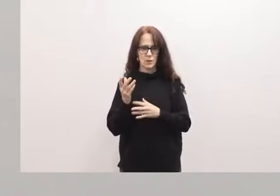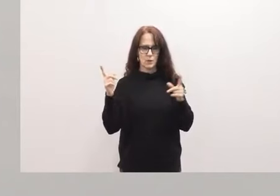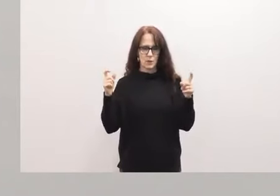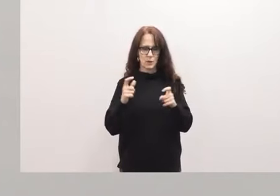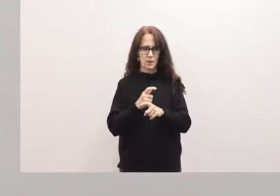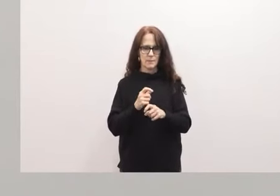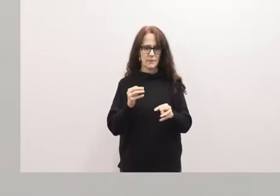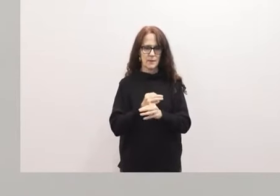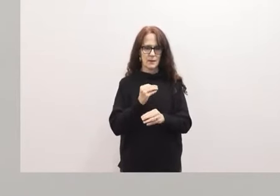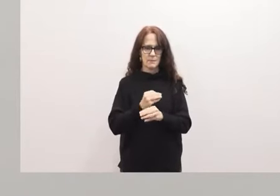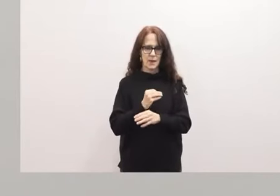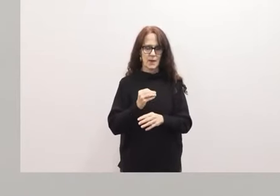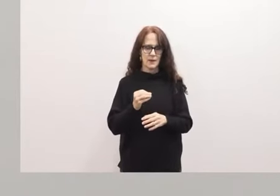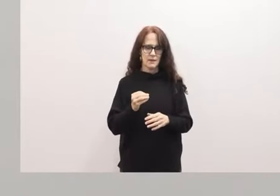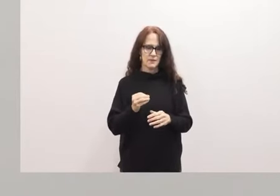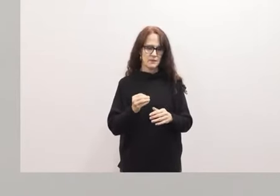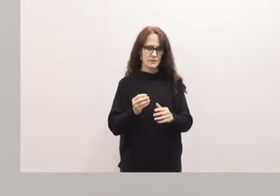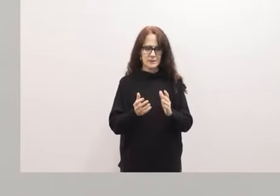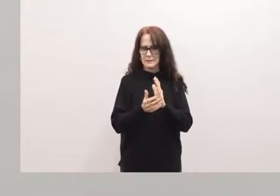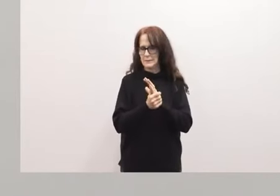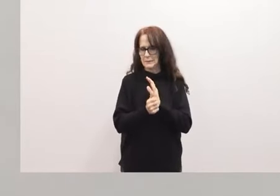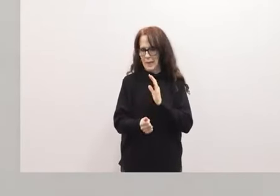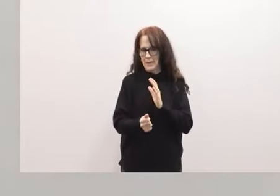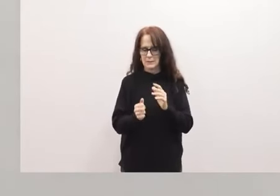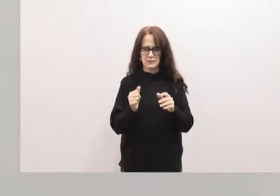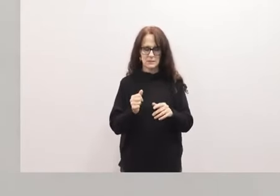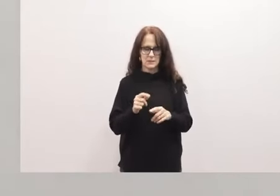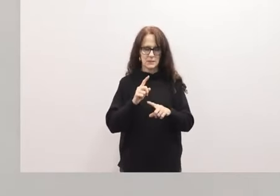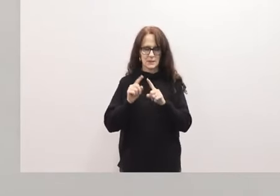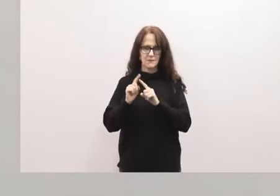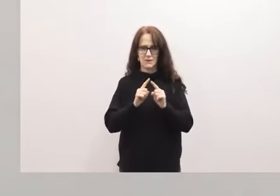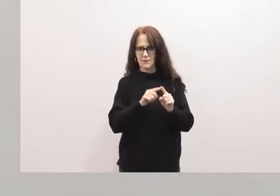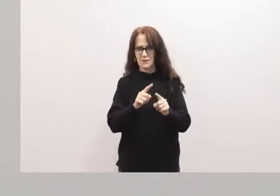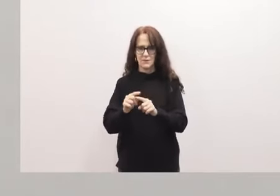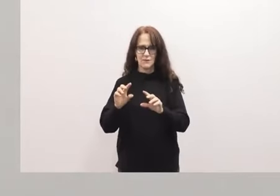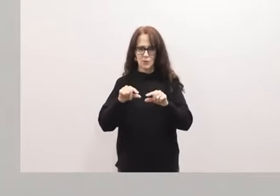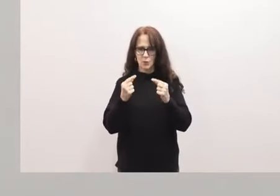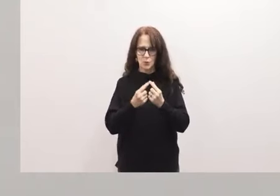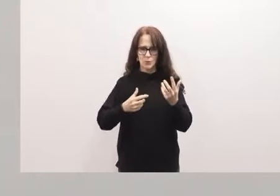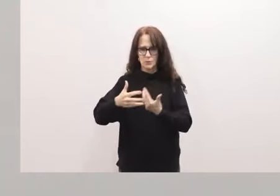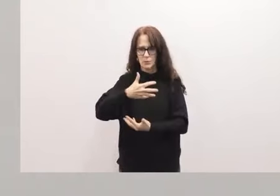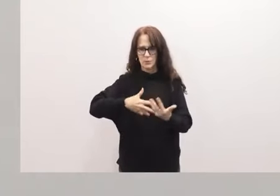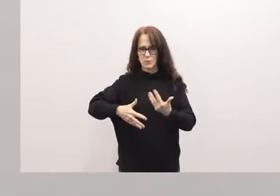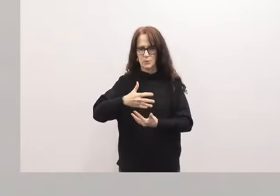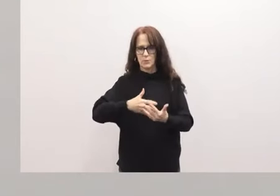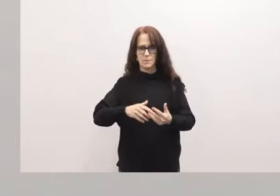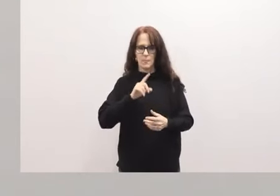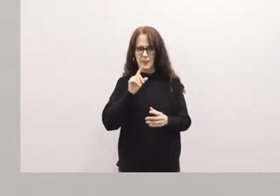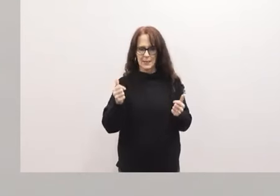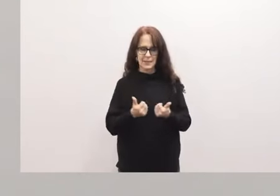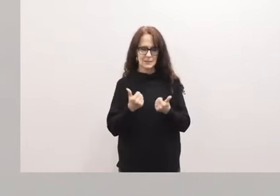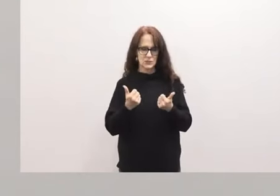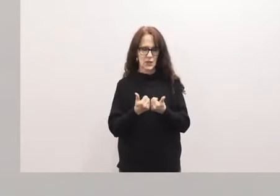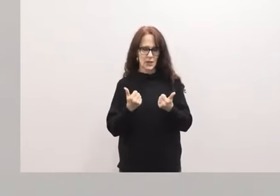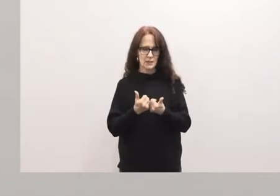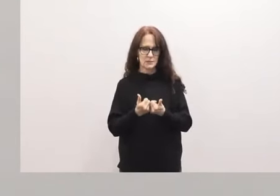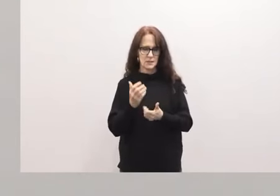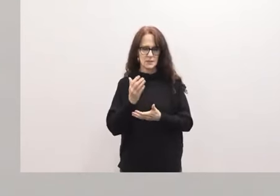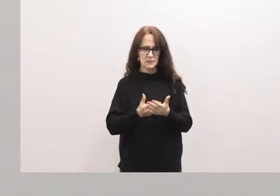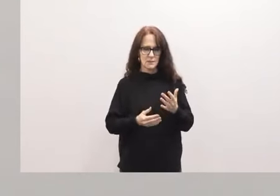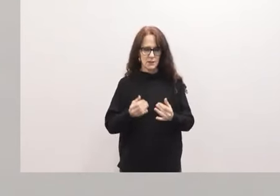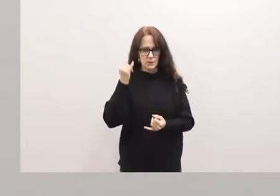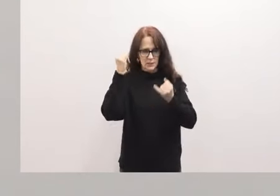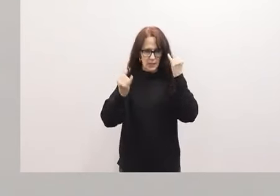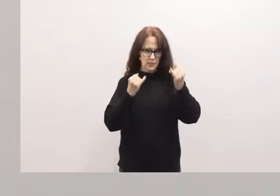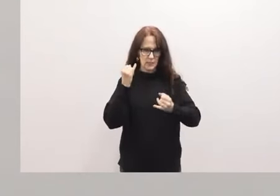math tasks, working in different groups every single day to really challenge, if you will, some of those